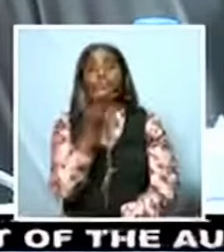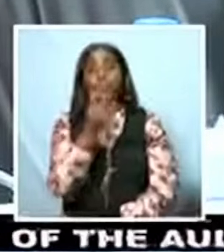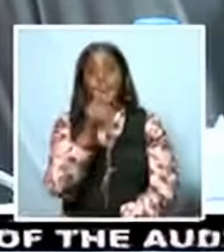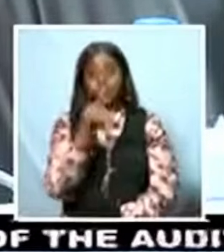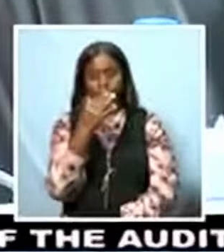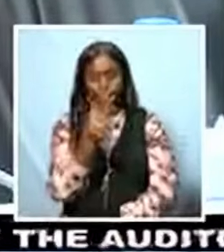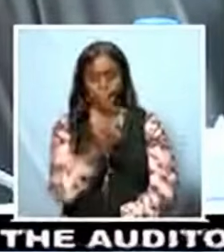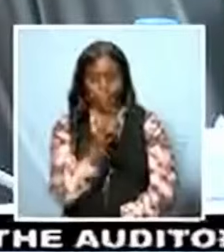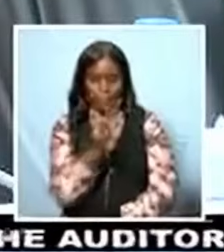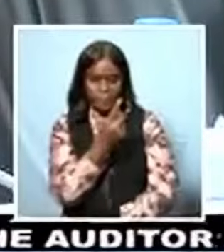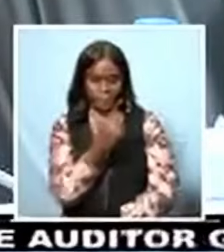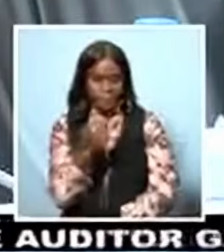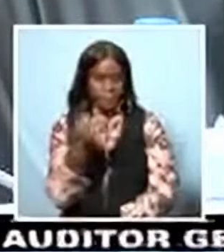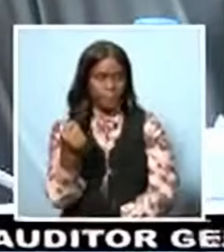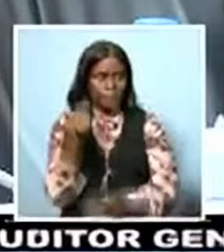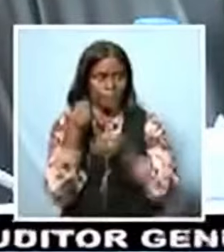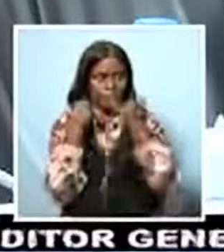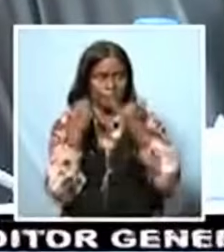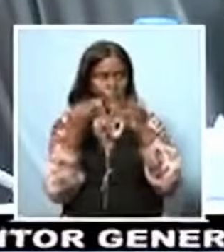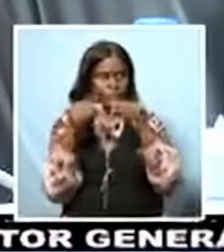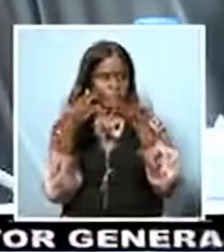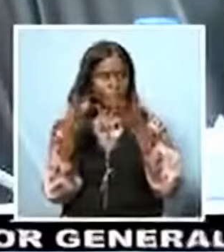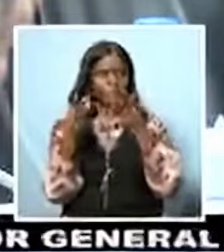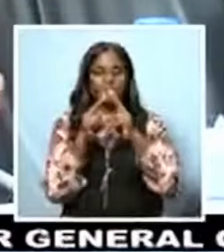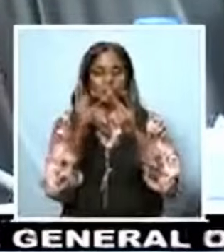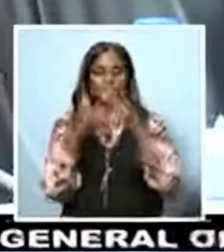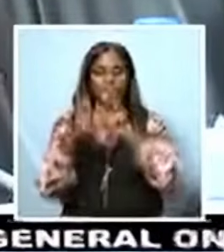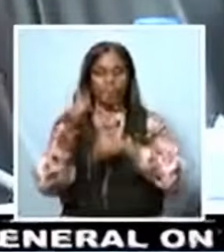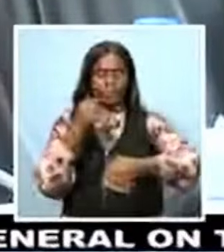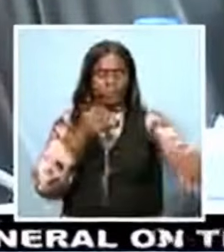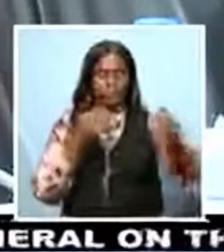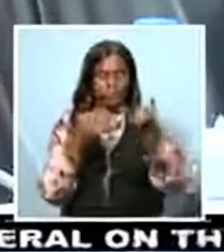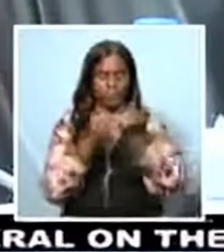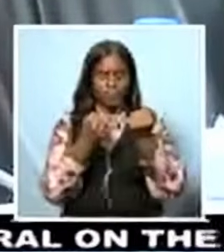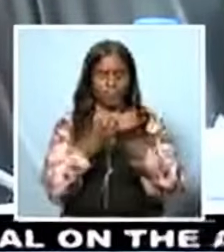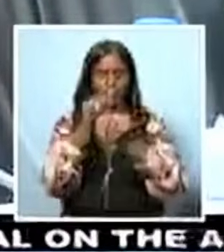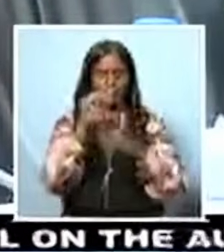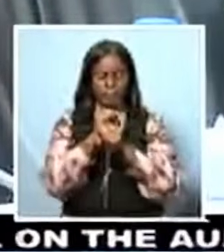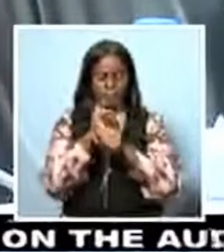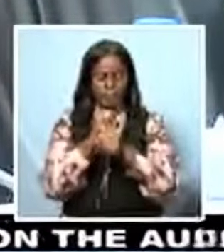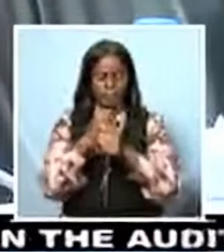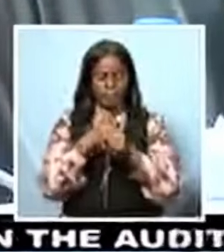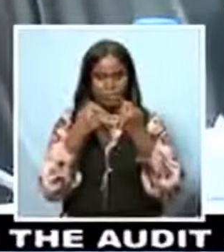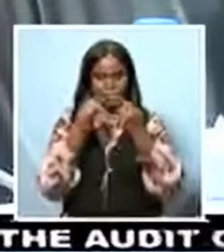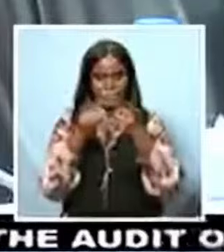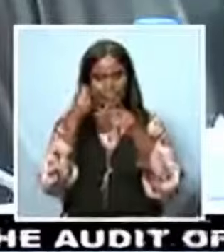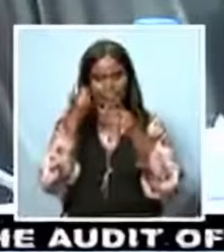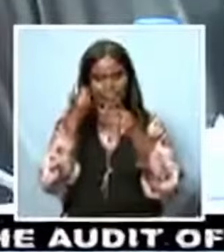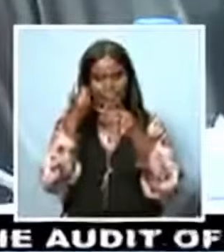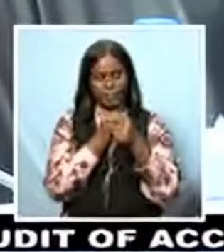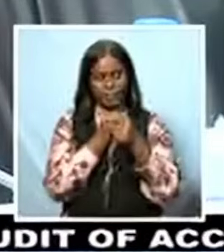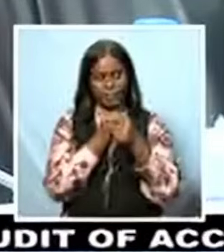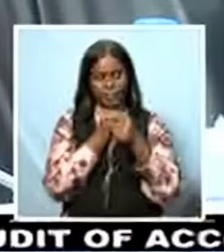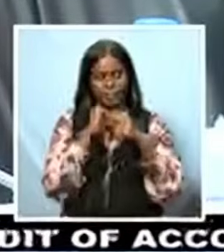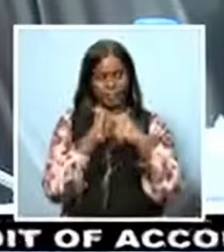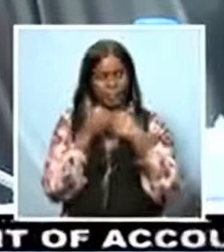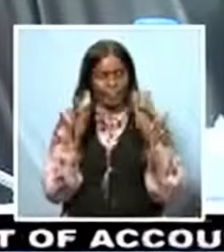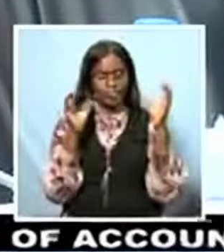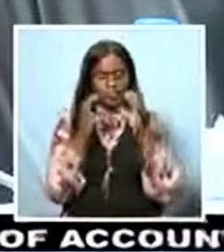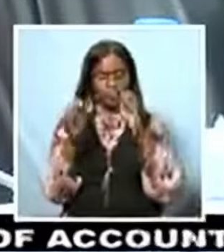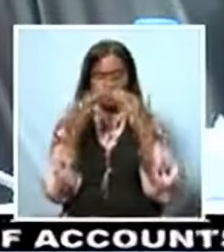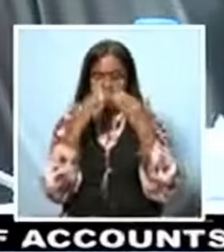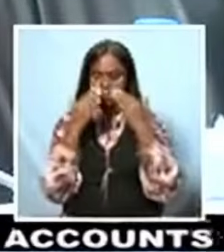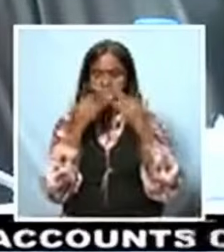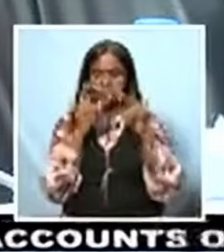them these tools, this information, so that they support your work? I'm trying to understand for purposes of our committee. Thank you,